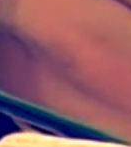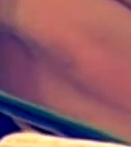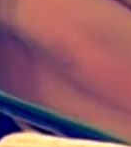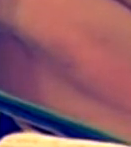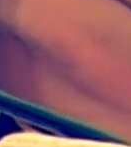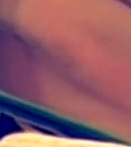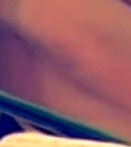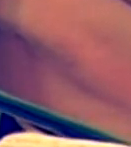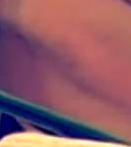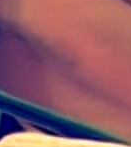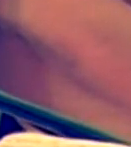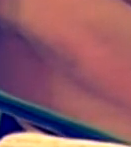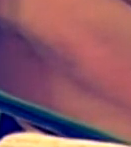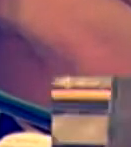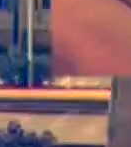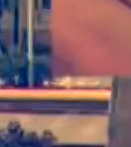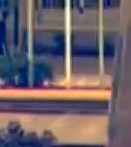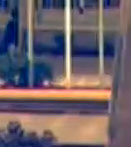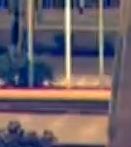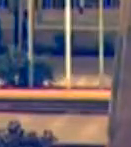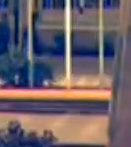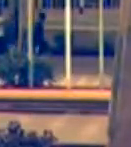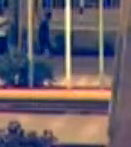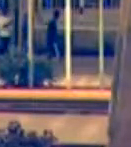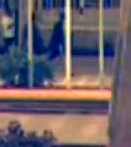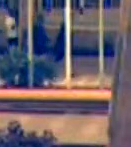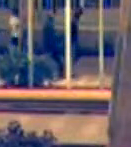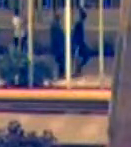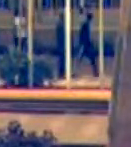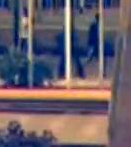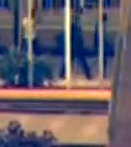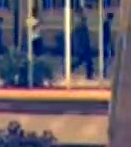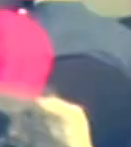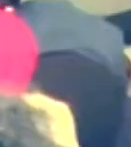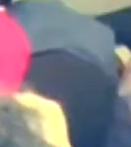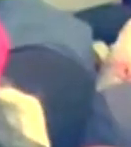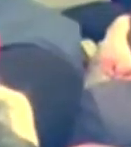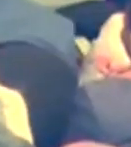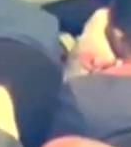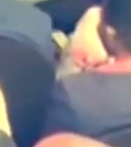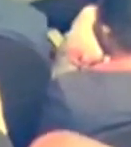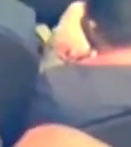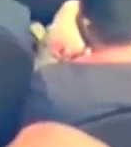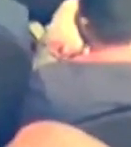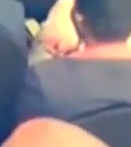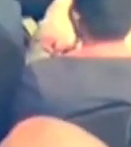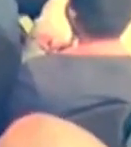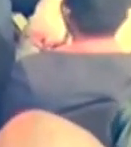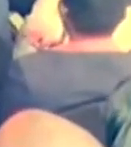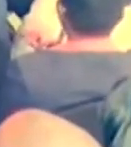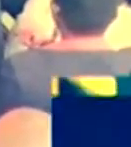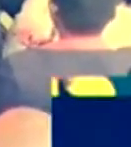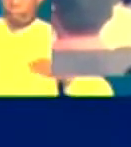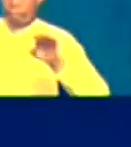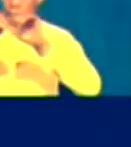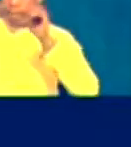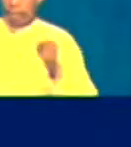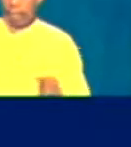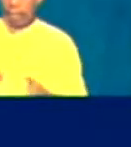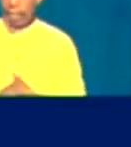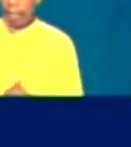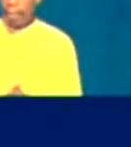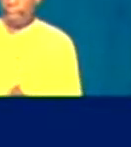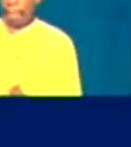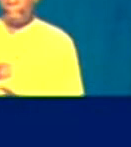we endanger the country. Every week, we bring you an honest assessment of the national and county governments. One of the